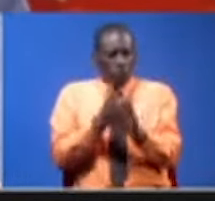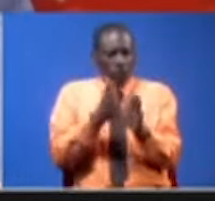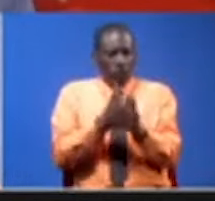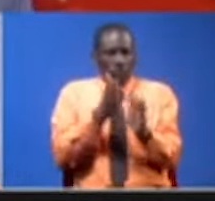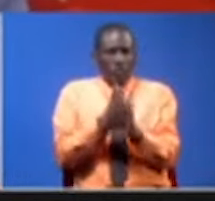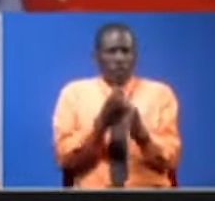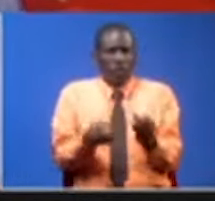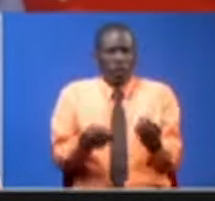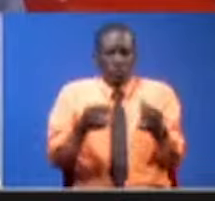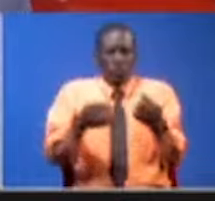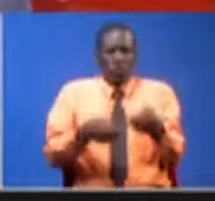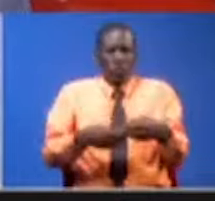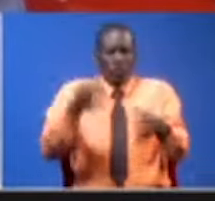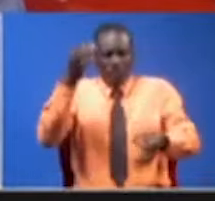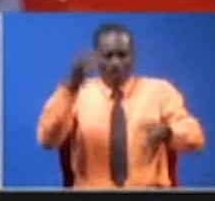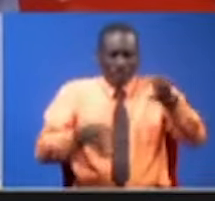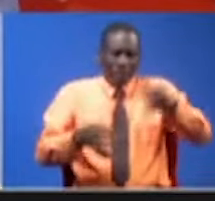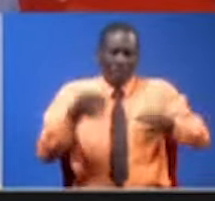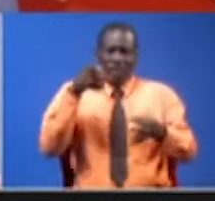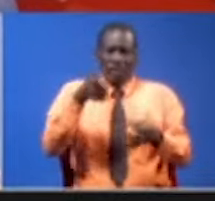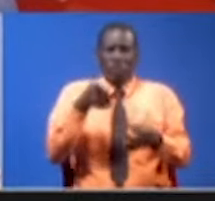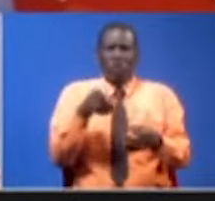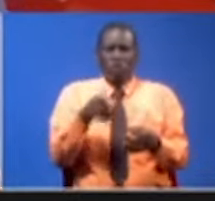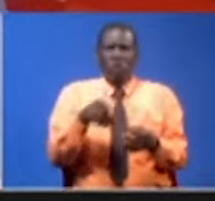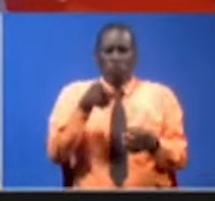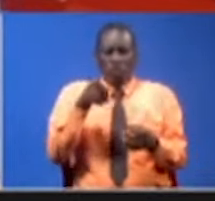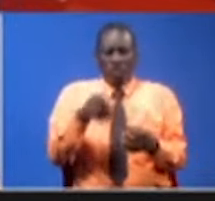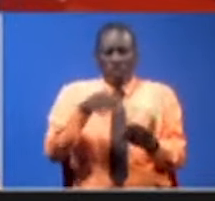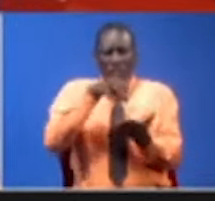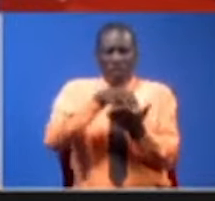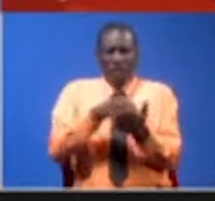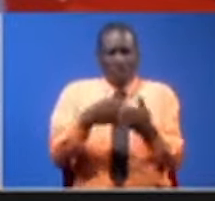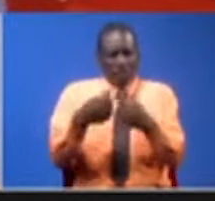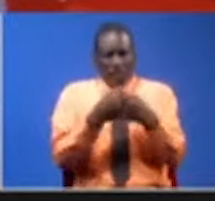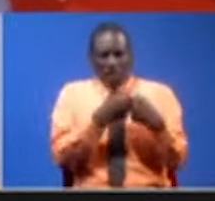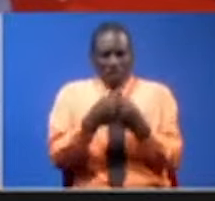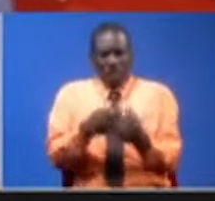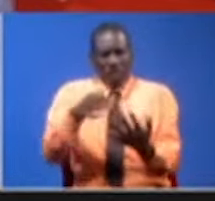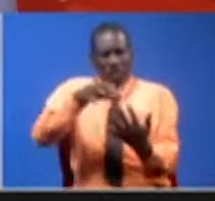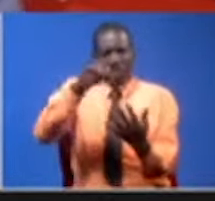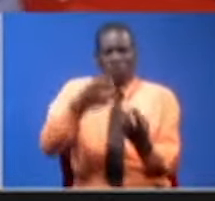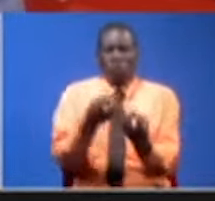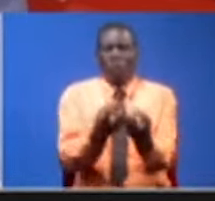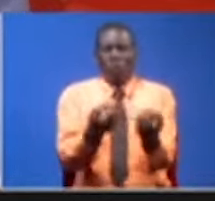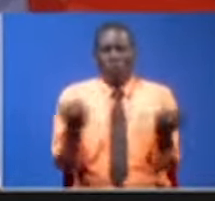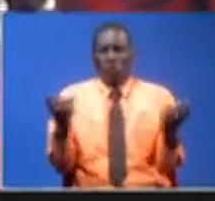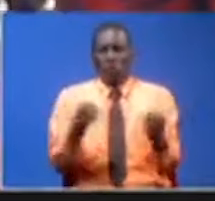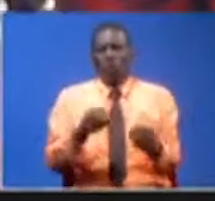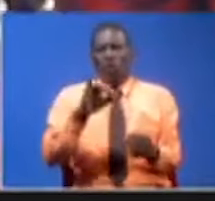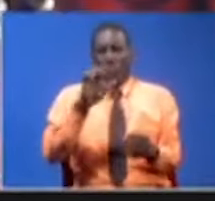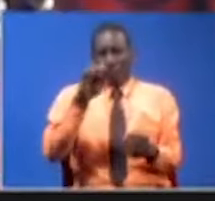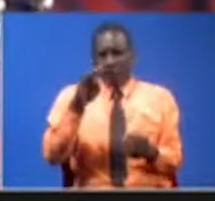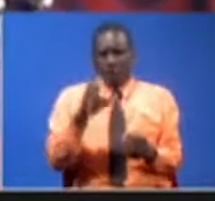expeditiously decide and determine, to hear and determine the case challenging the selection panel of IEBC.